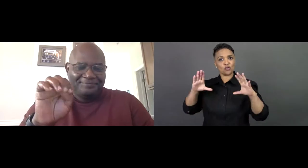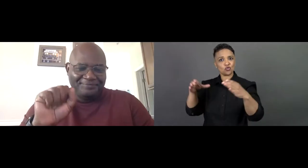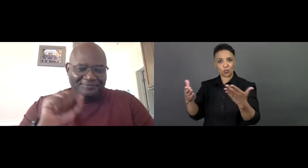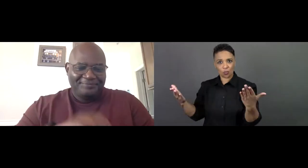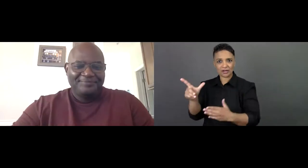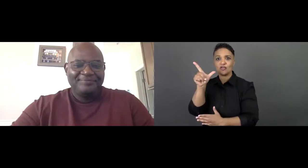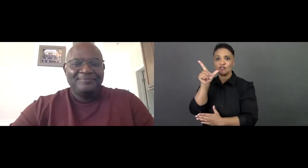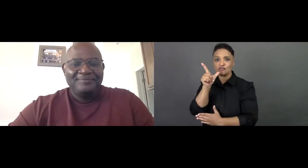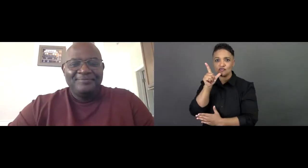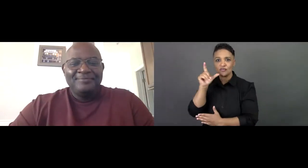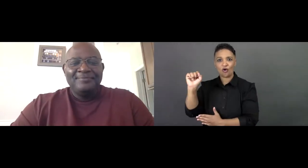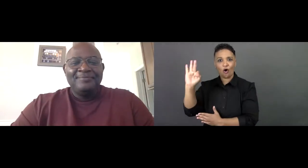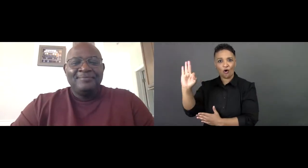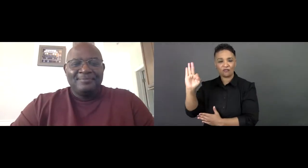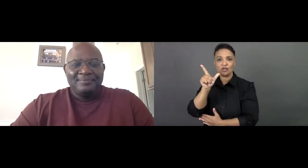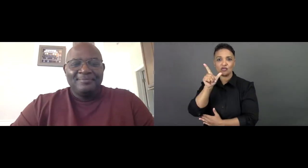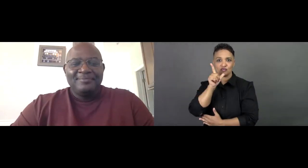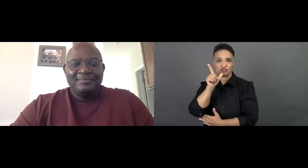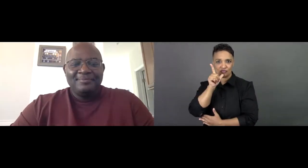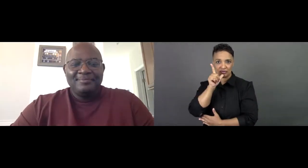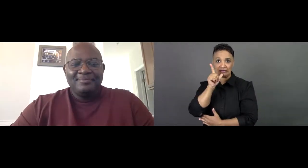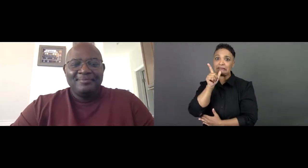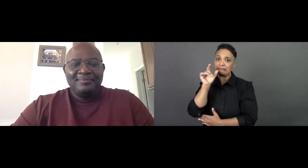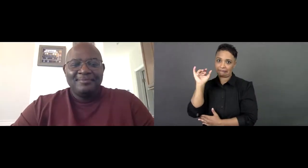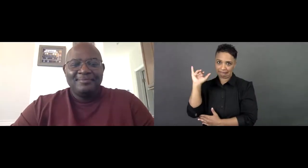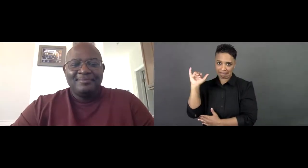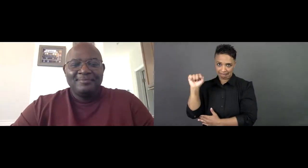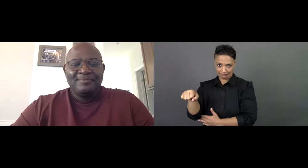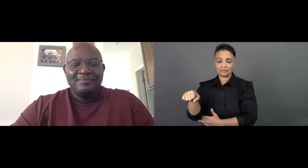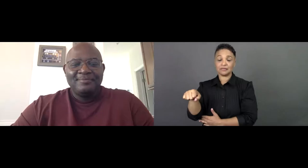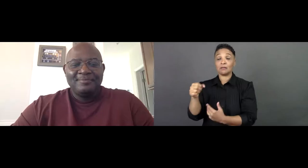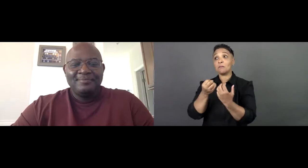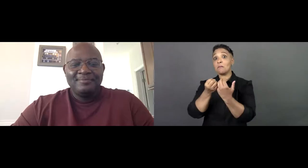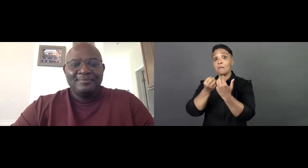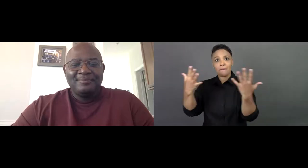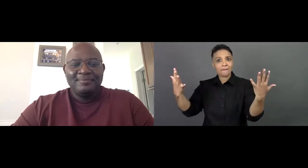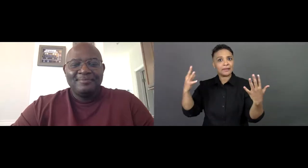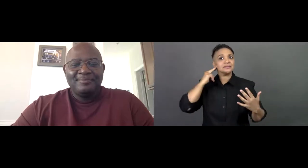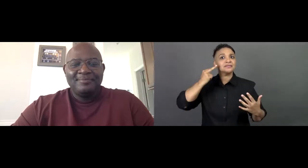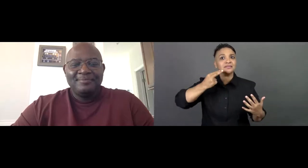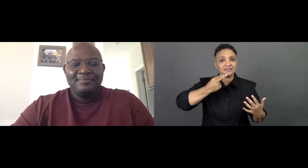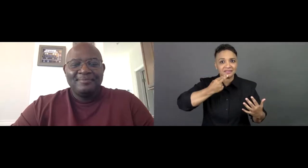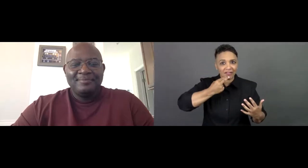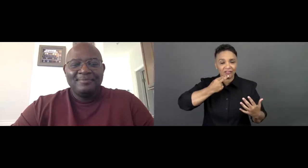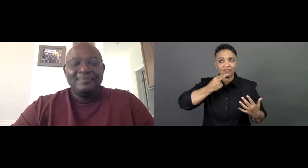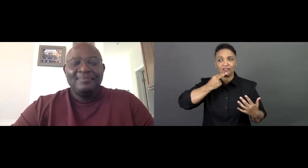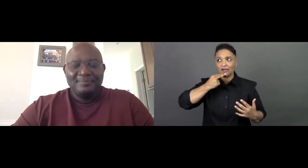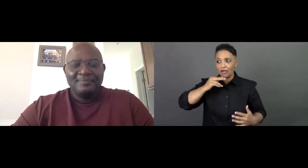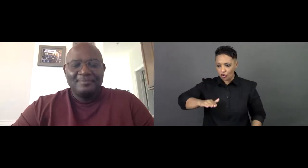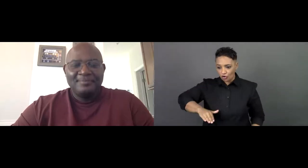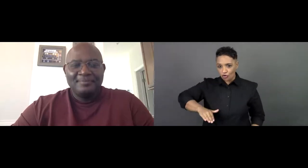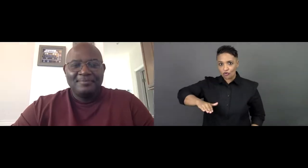It's very, very important. Yes, I did. Many deaf like you who become deaf while growing